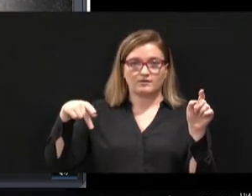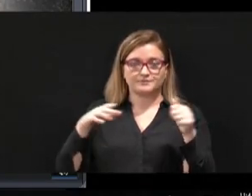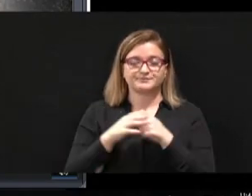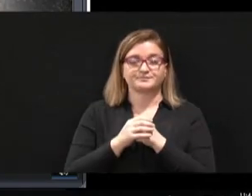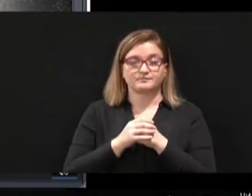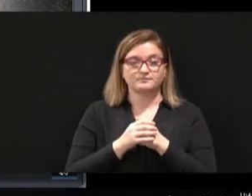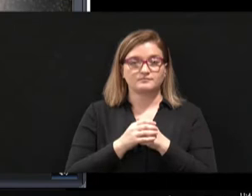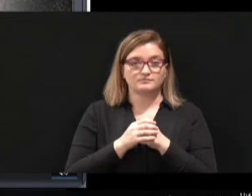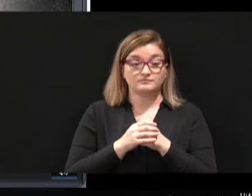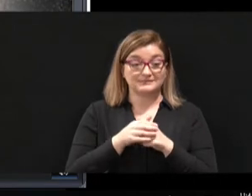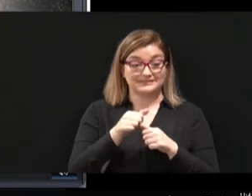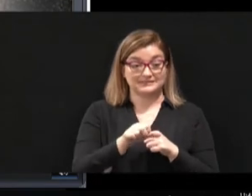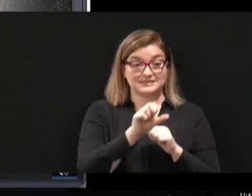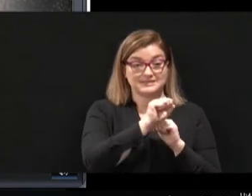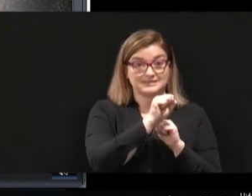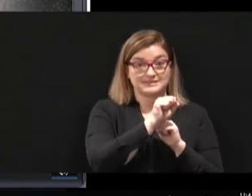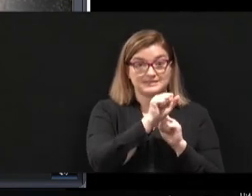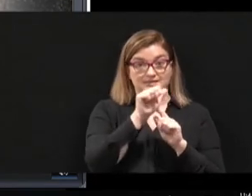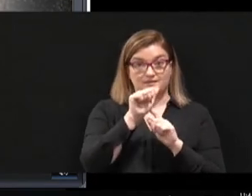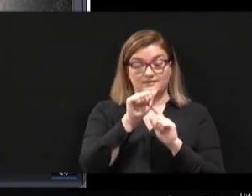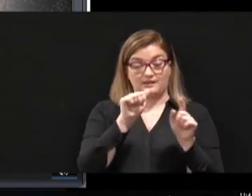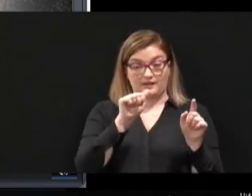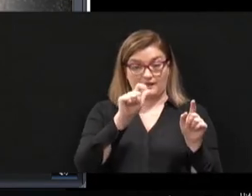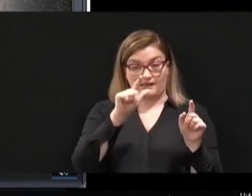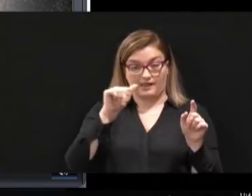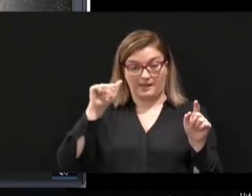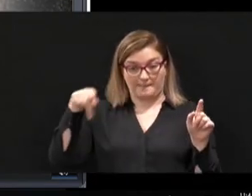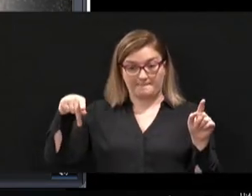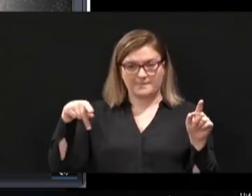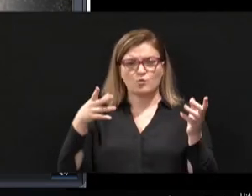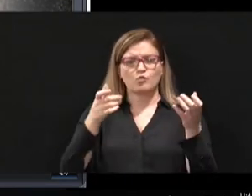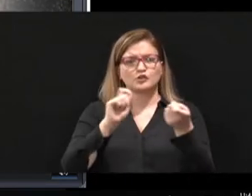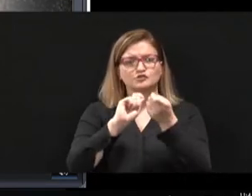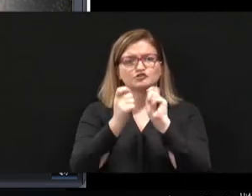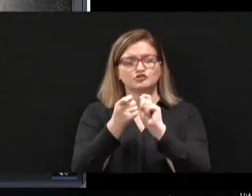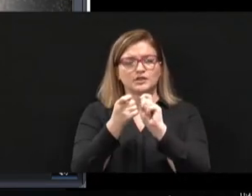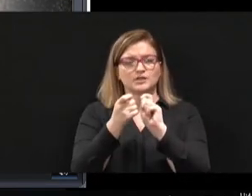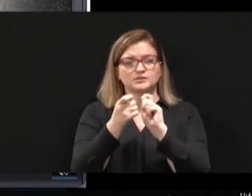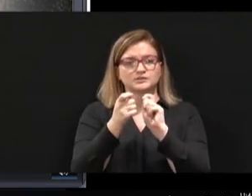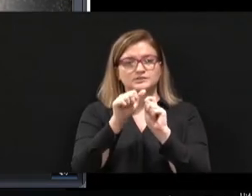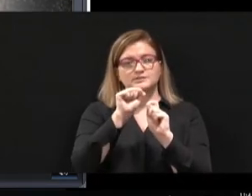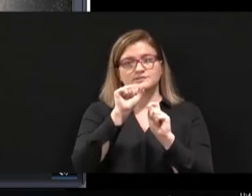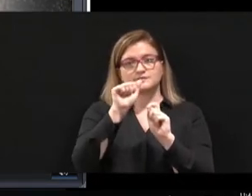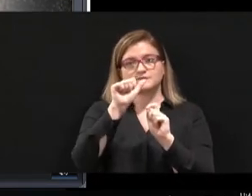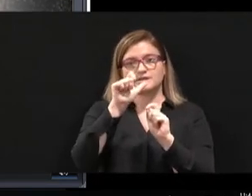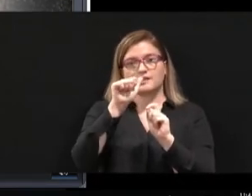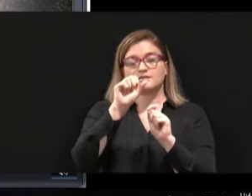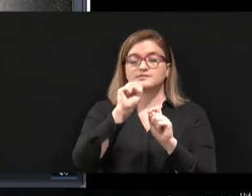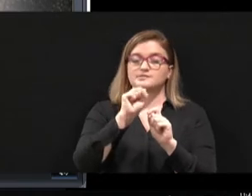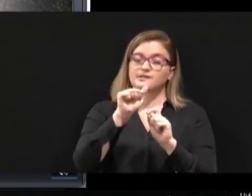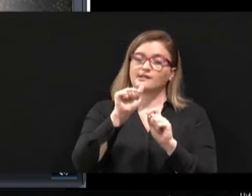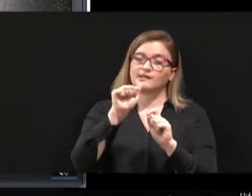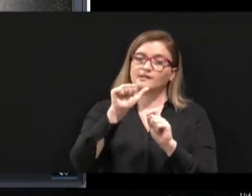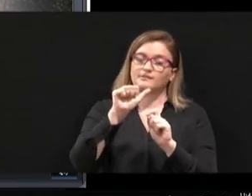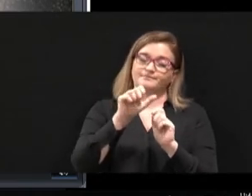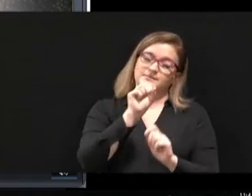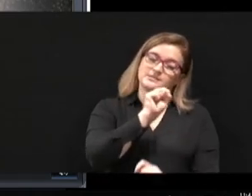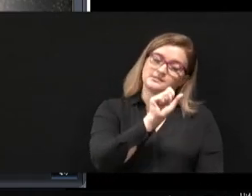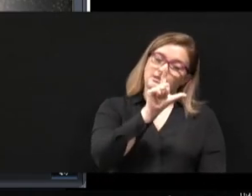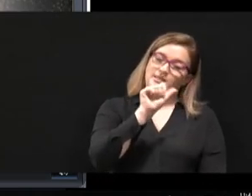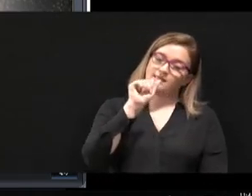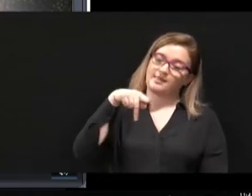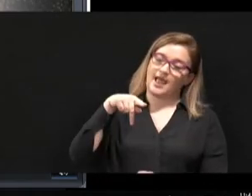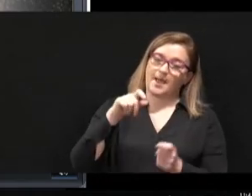So here is slap. I want you to change slap to lap. And so they